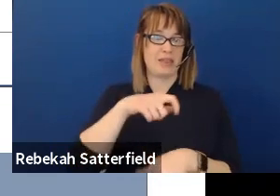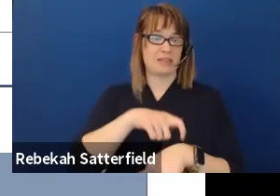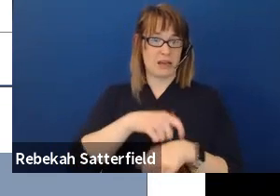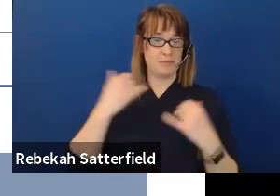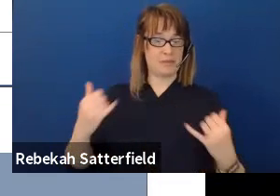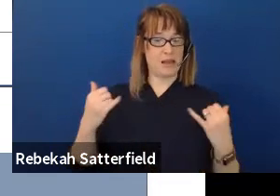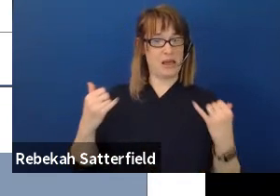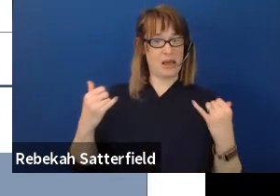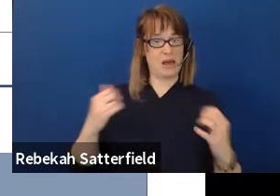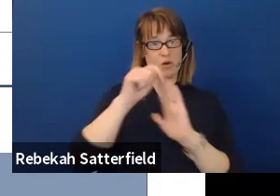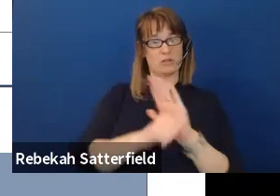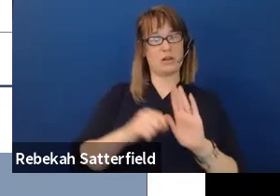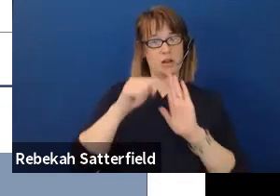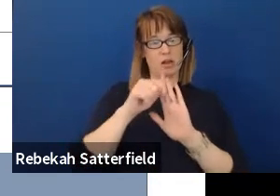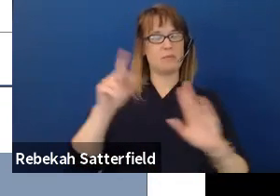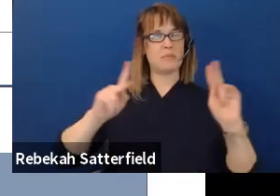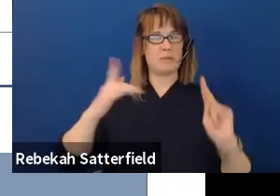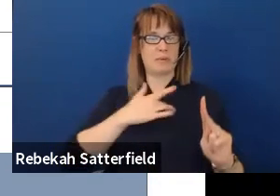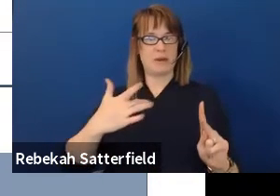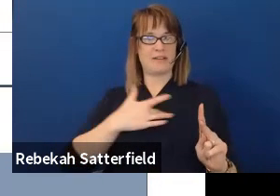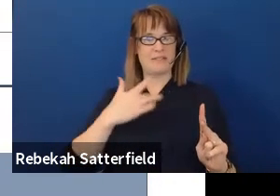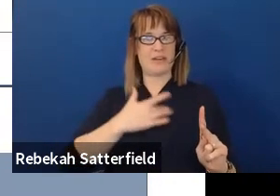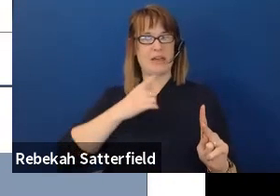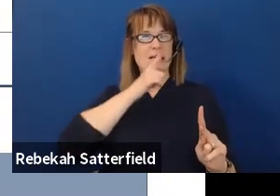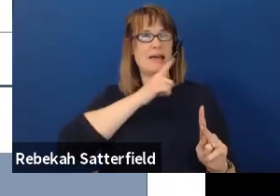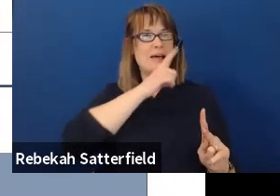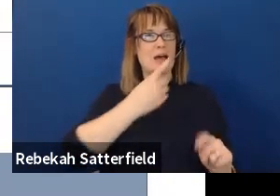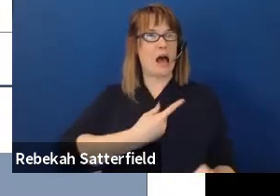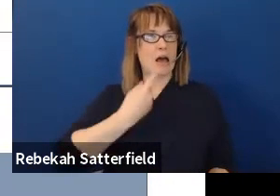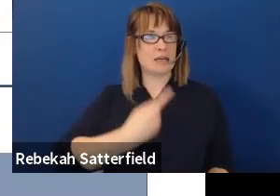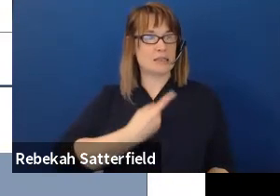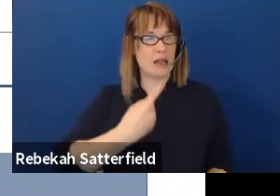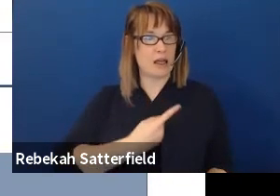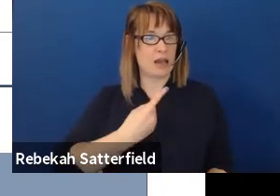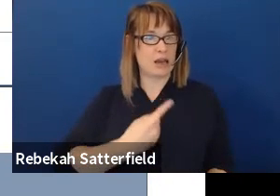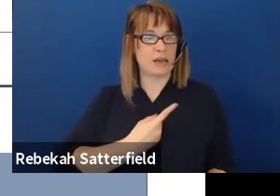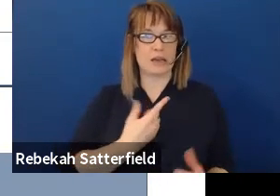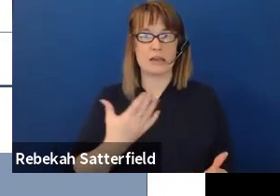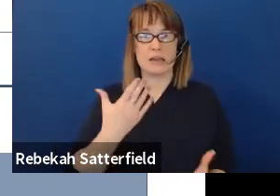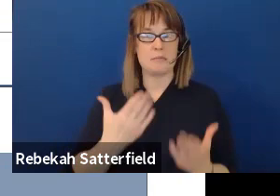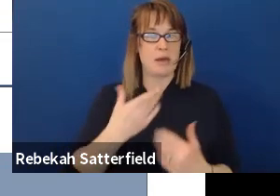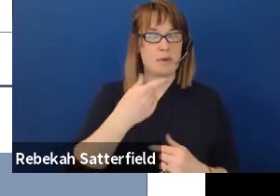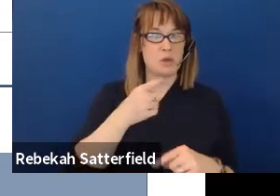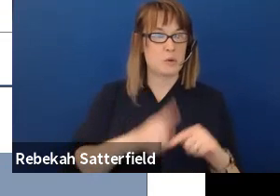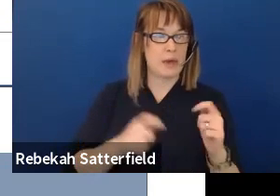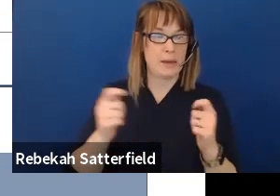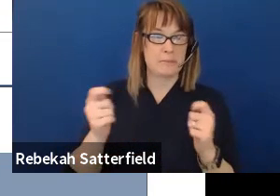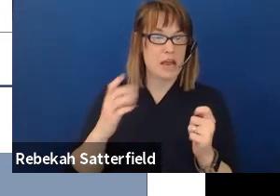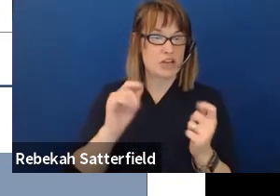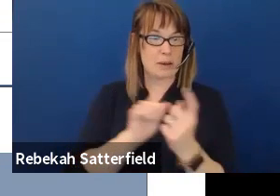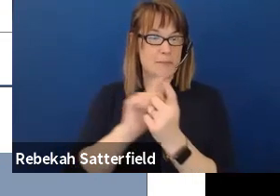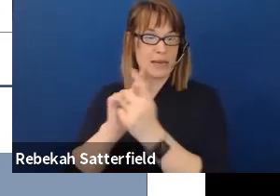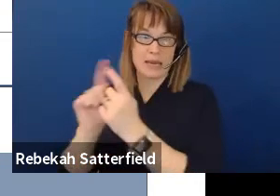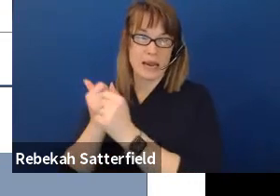in, a lot of patients feel isolated. You might not be able to manage and meet with all those